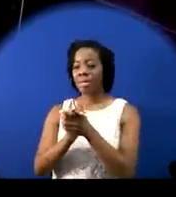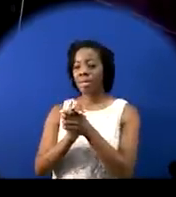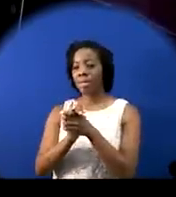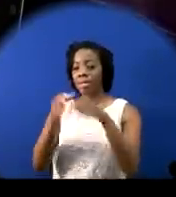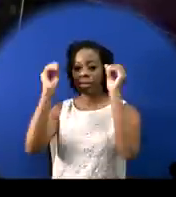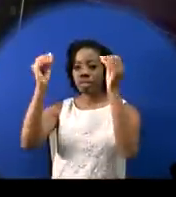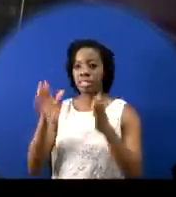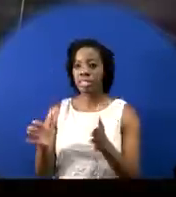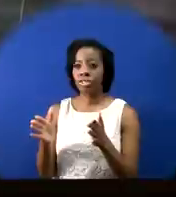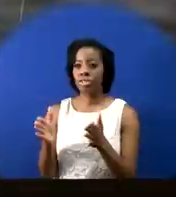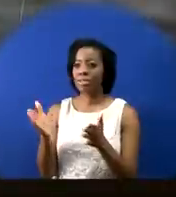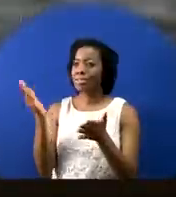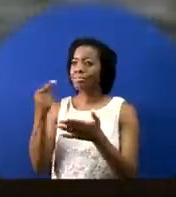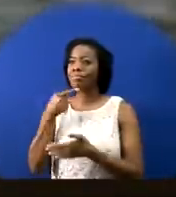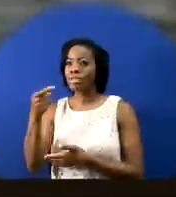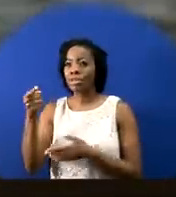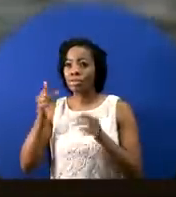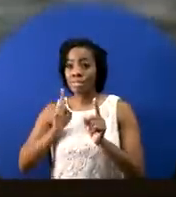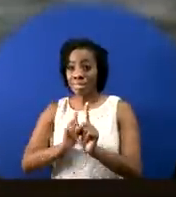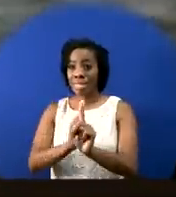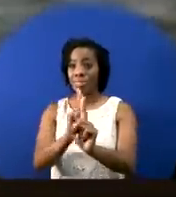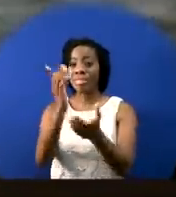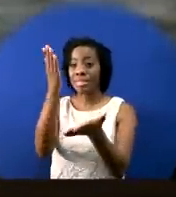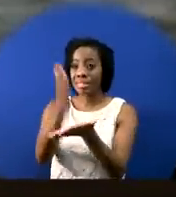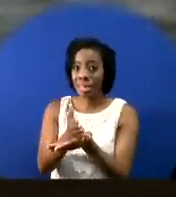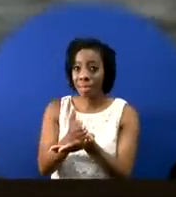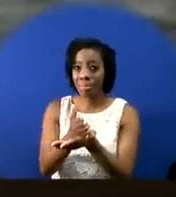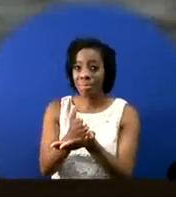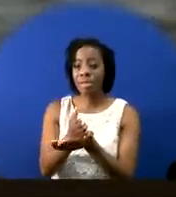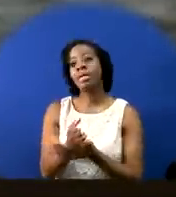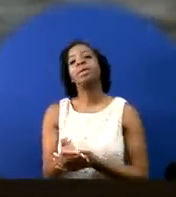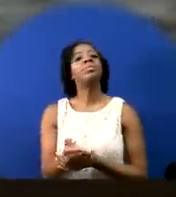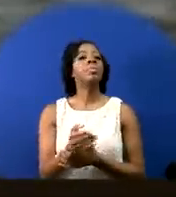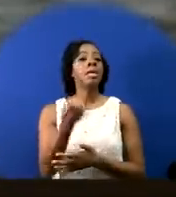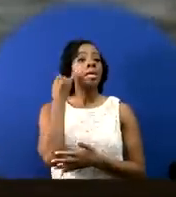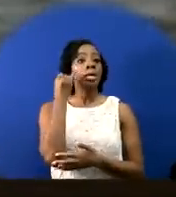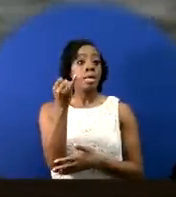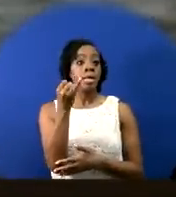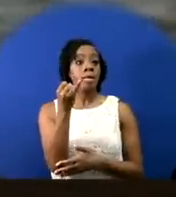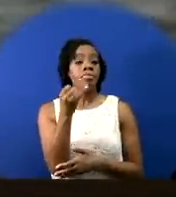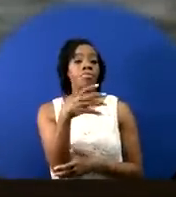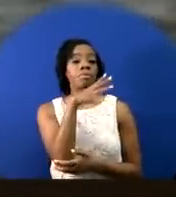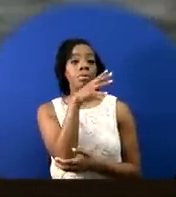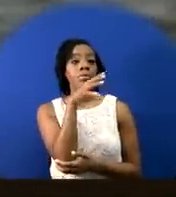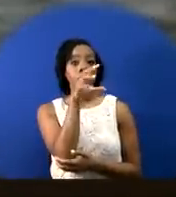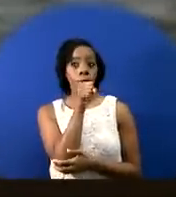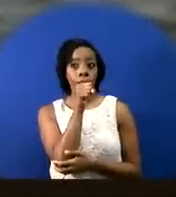replied, "if they keep quiet, the stones will cry out."